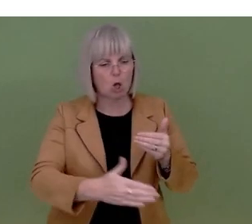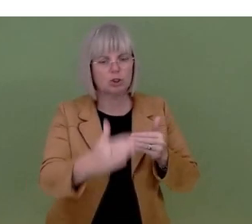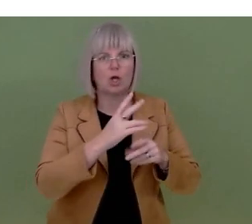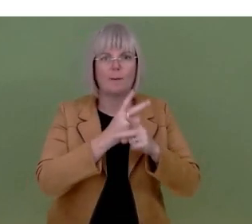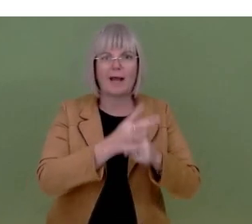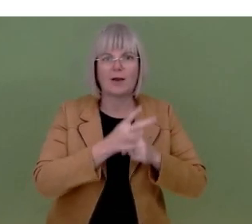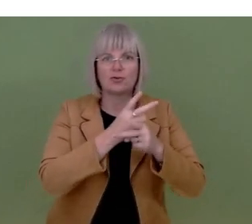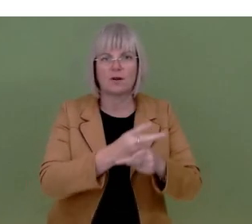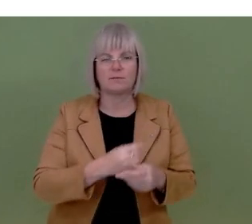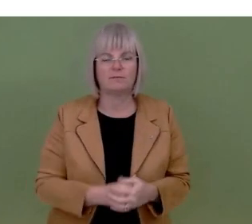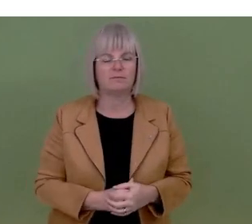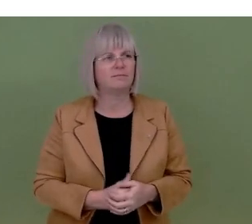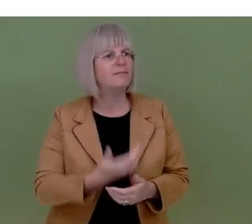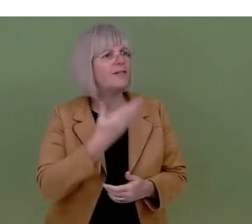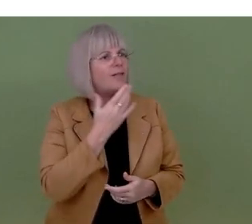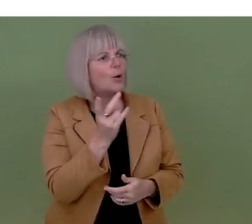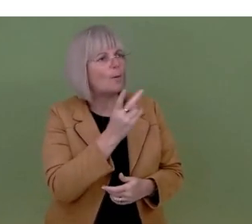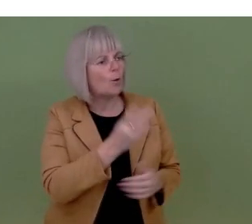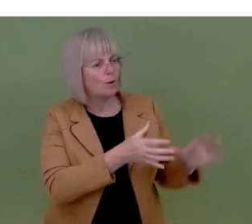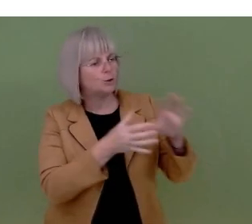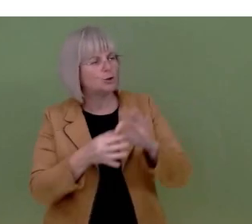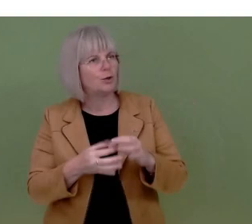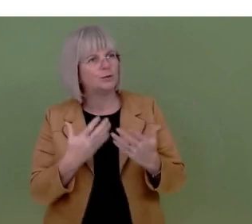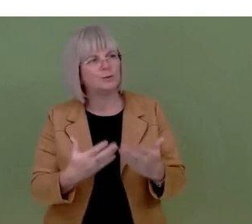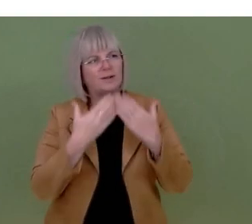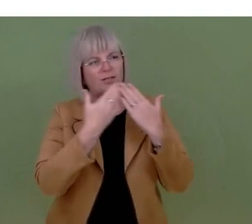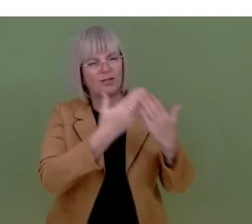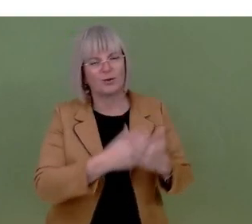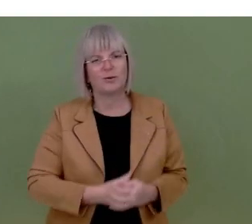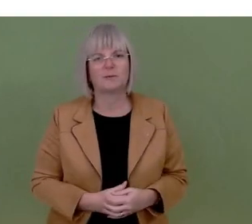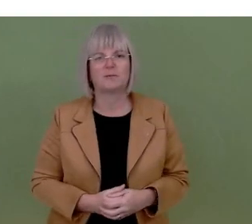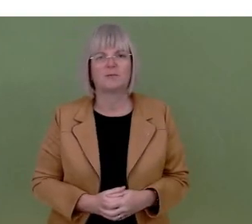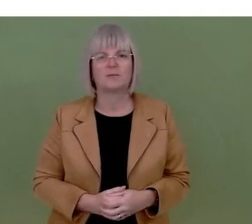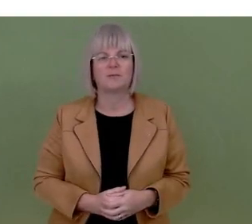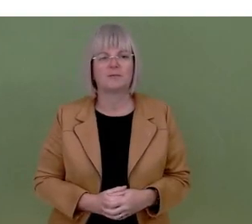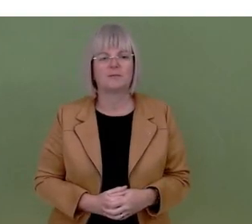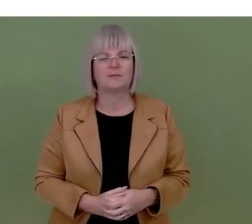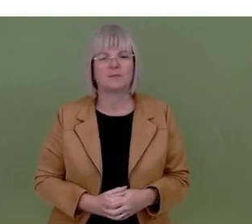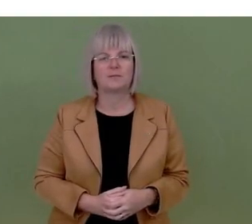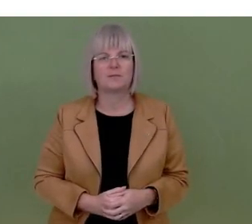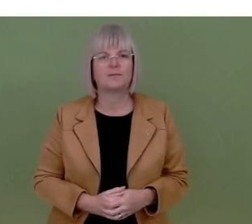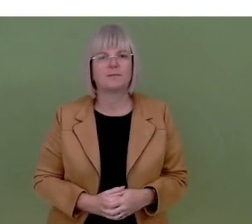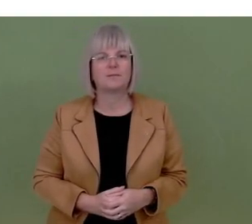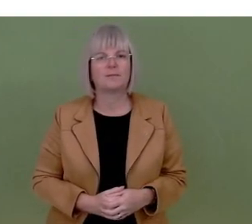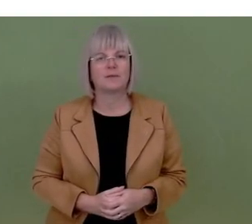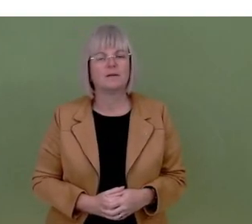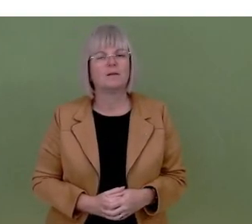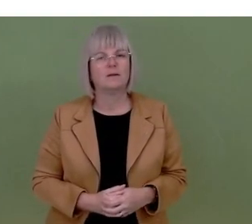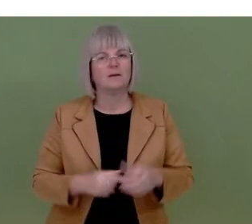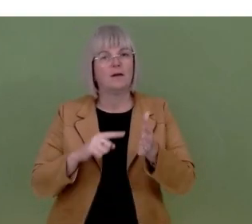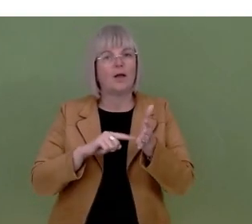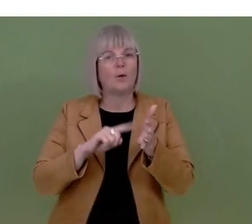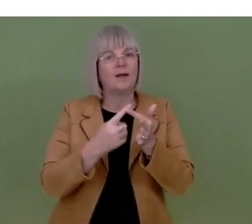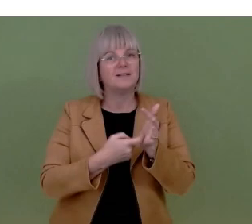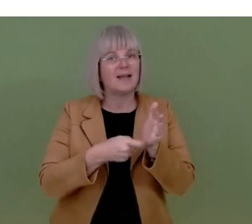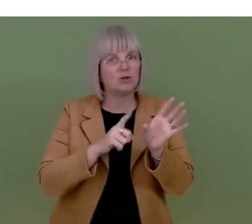us today. For all of you out there, Terry and Ali and I met through a piece of work